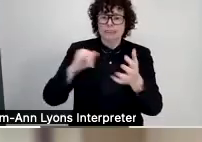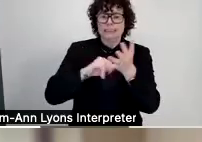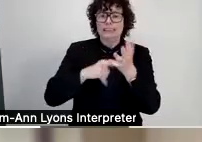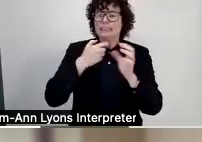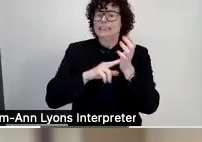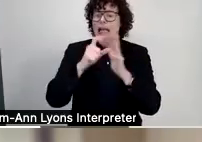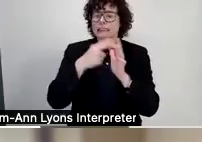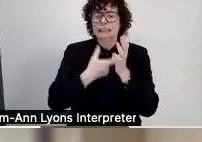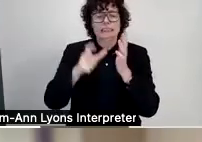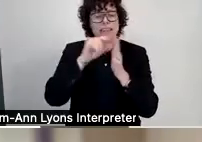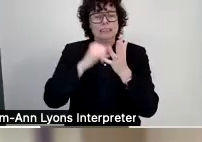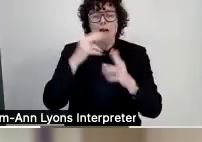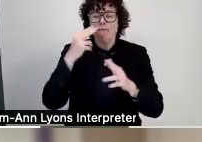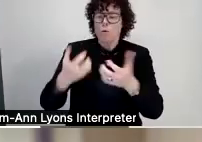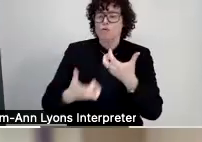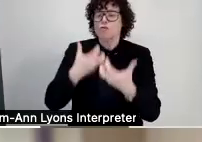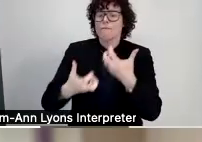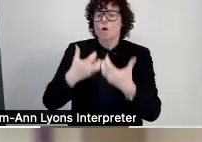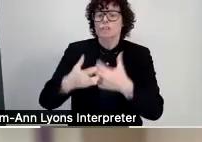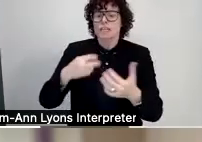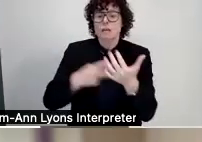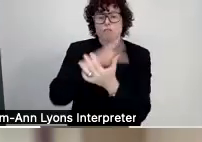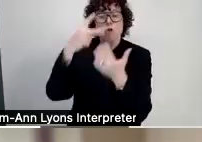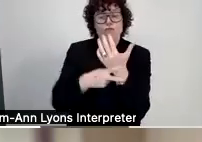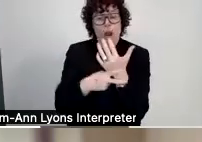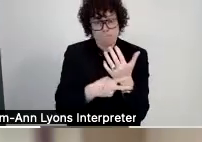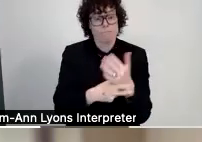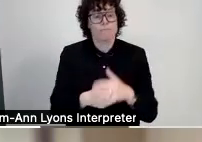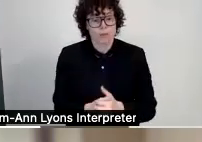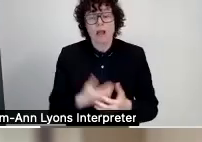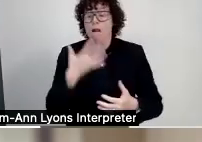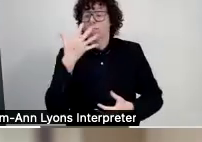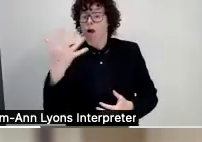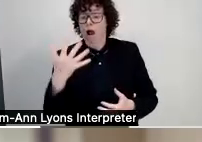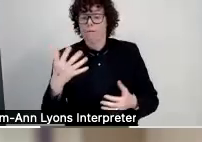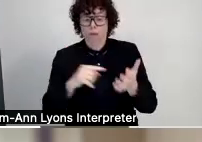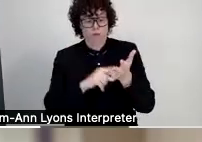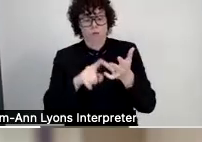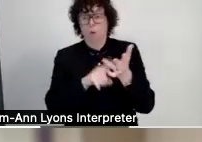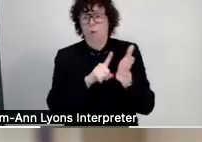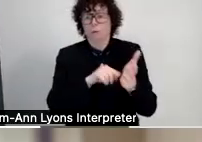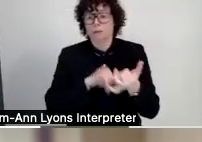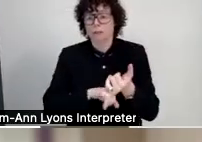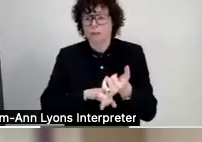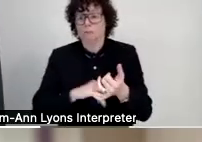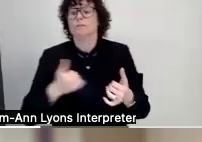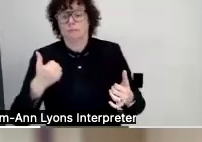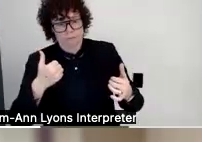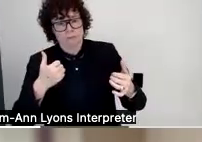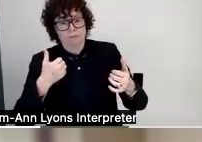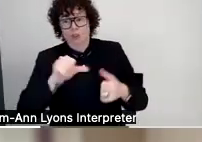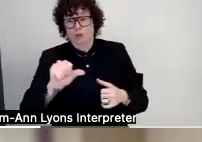university program. We also made 5 helpful tools for educators and accreditation authorities to use.